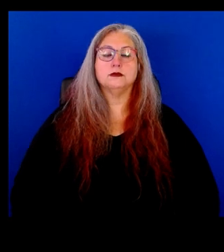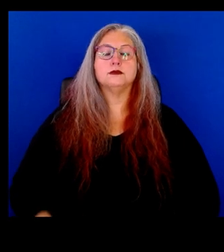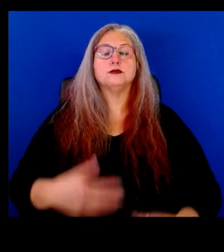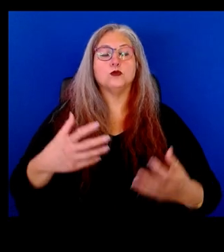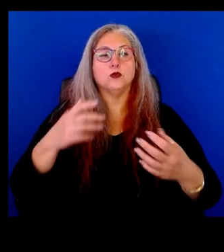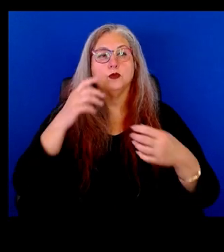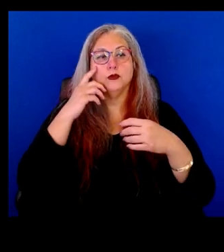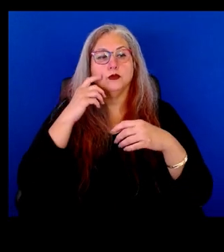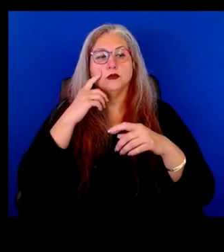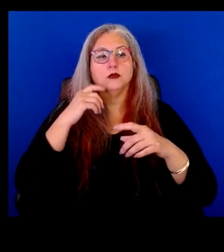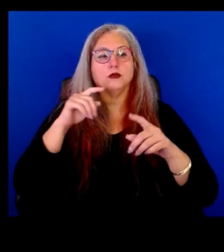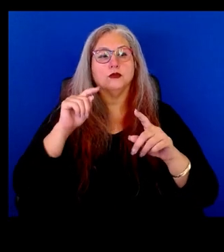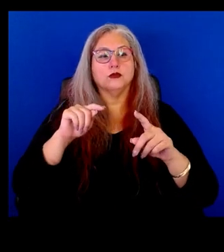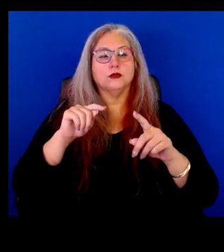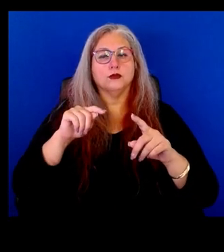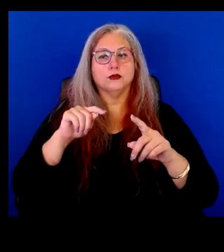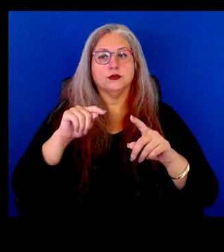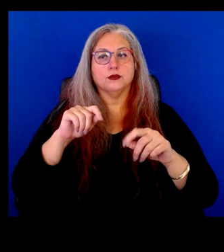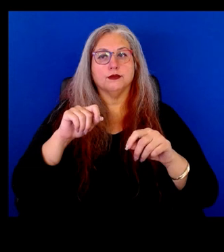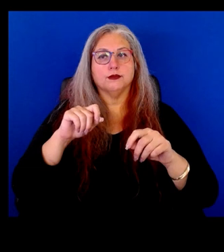So she's